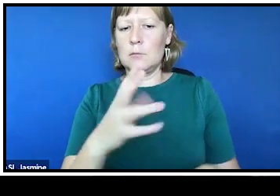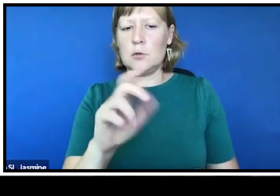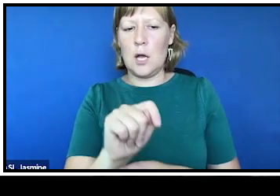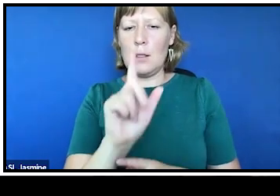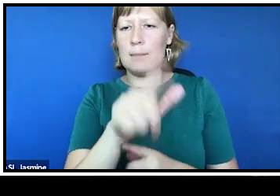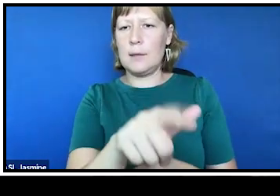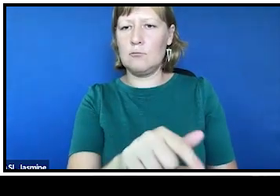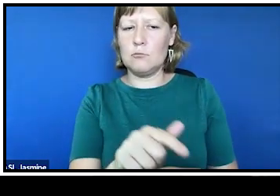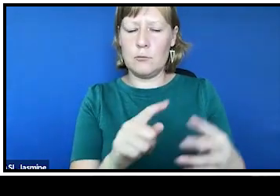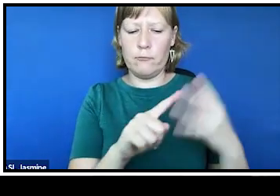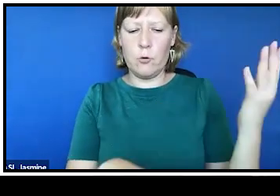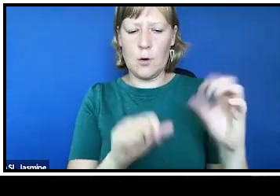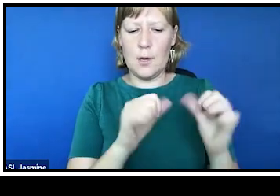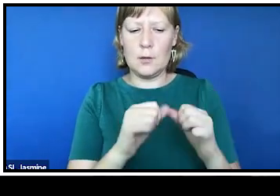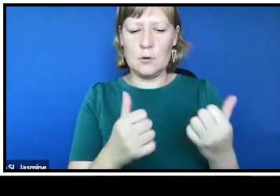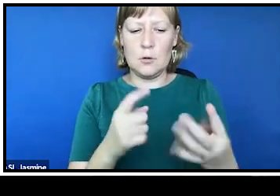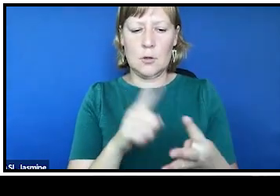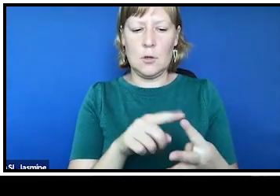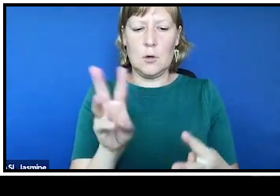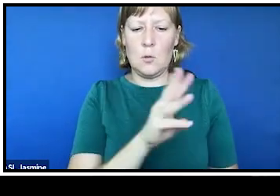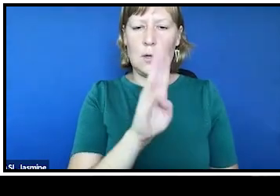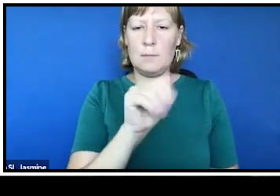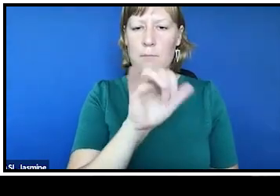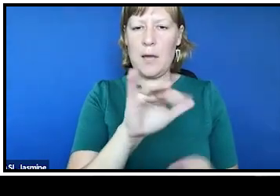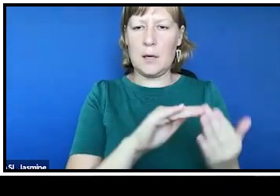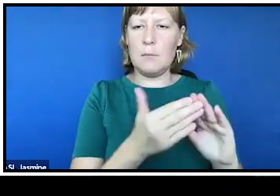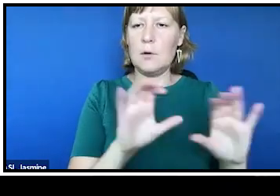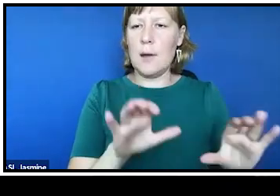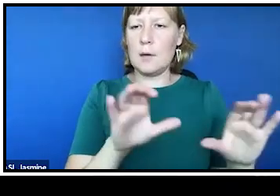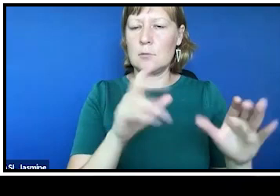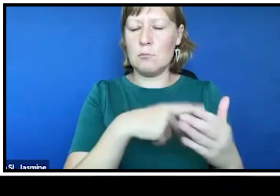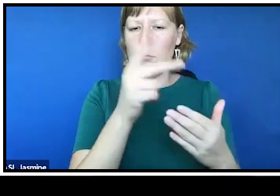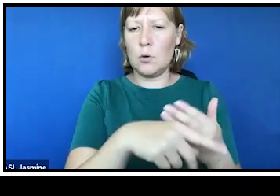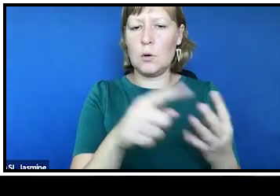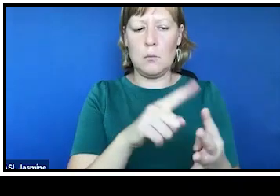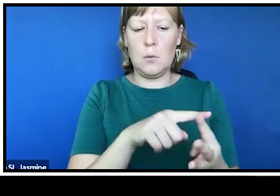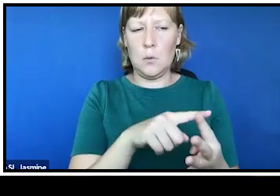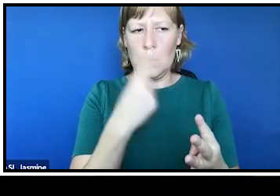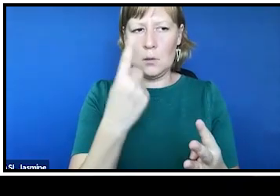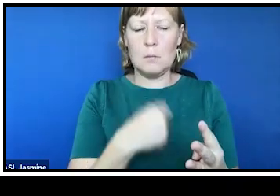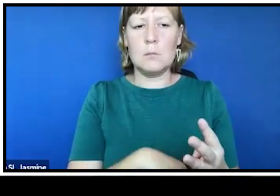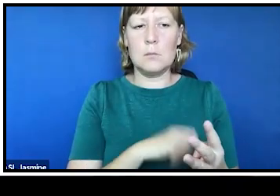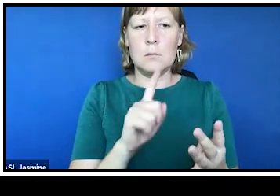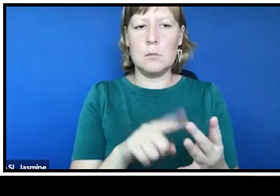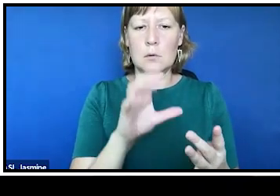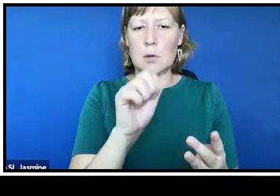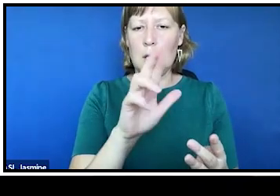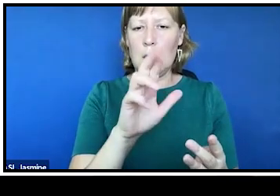just to help people, but it's West Bay Community Action Program, that was one.